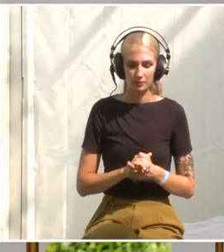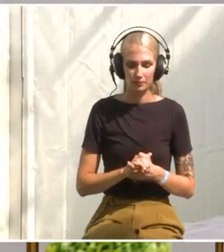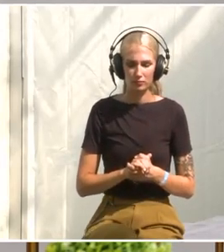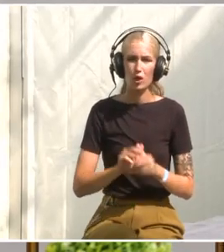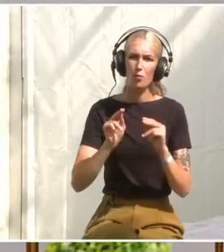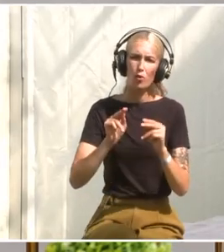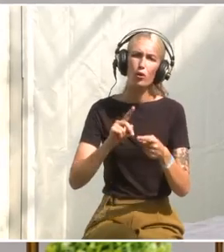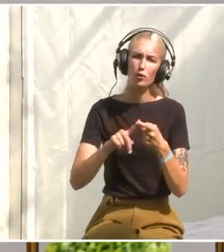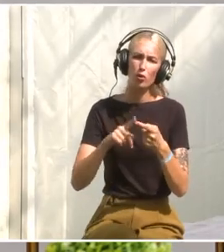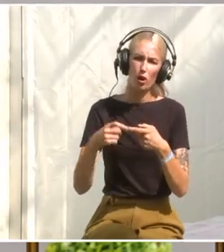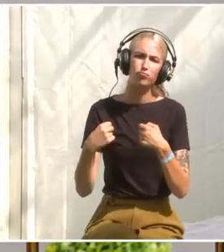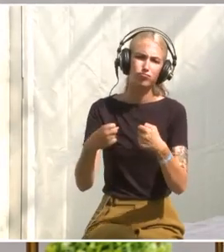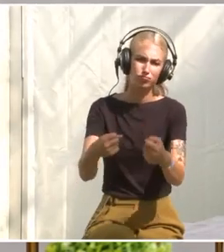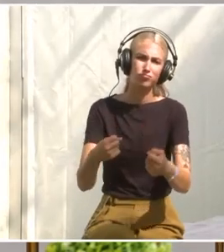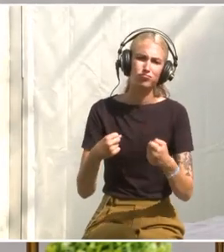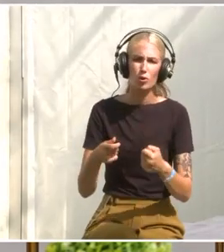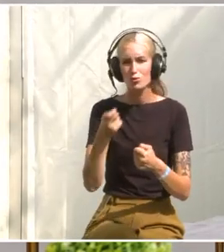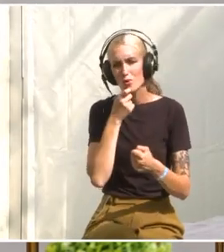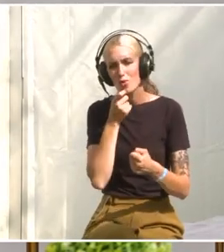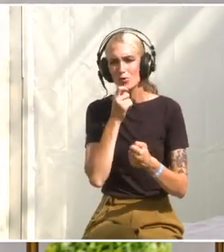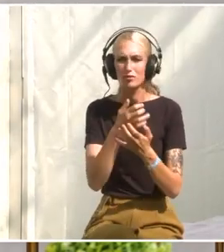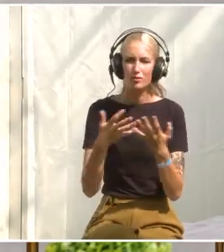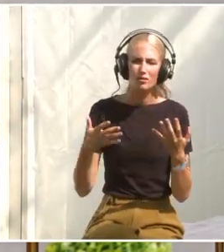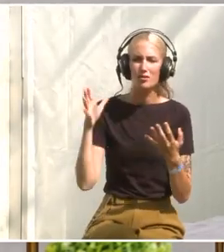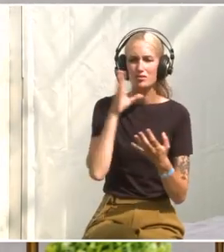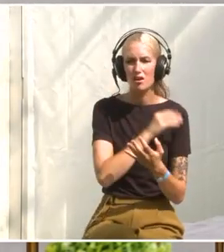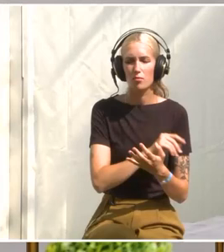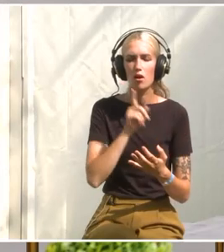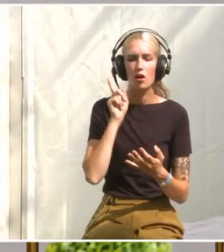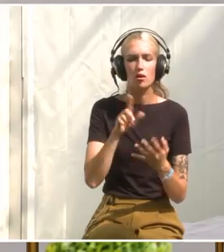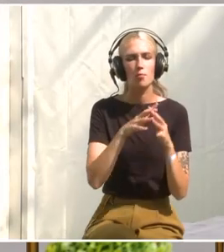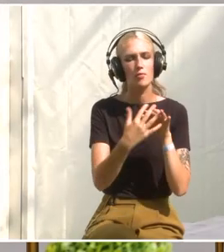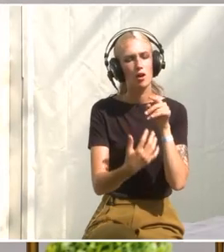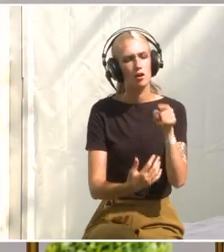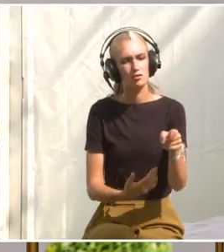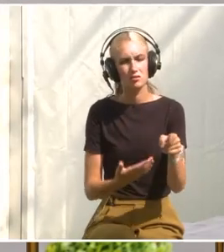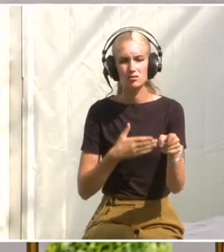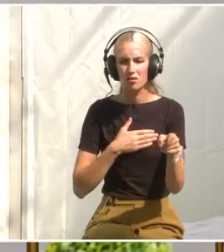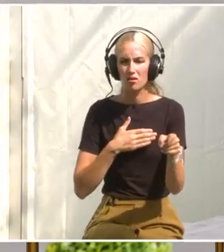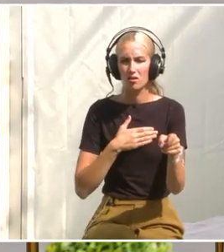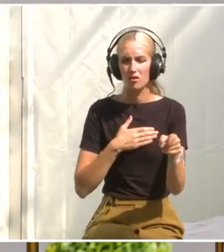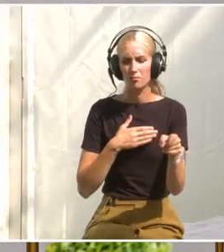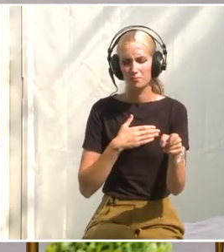little bit to get your food and so on, but there you want to have this very